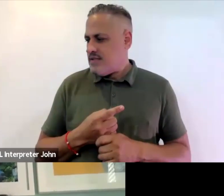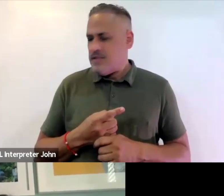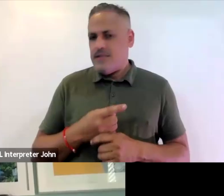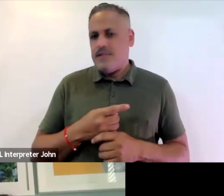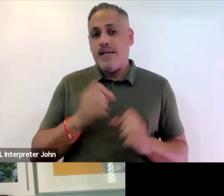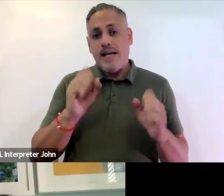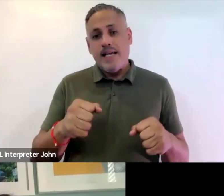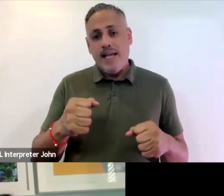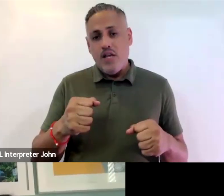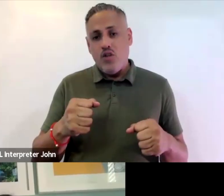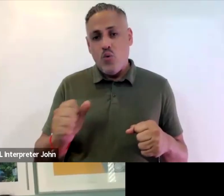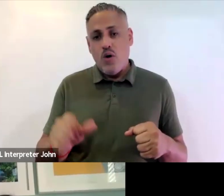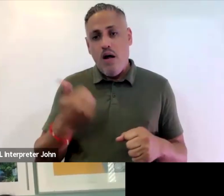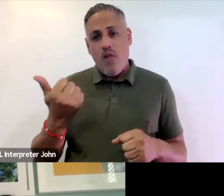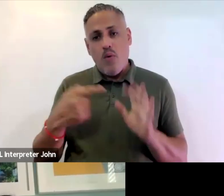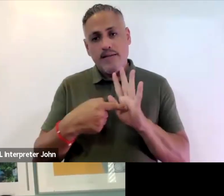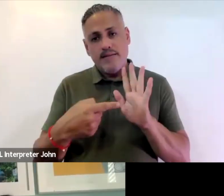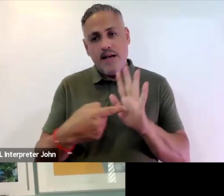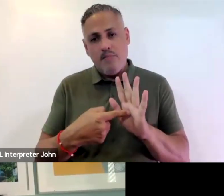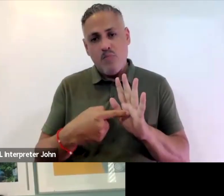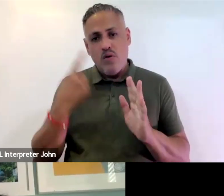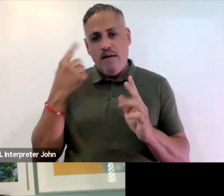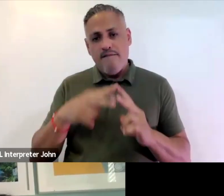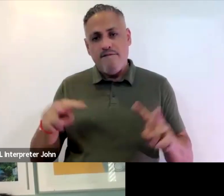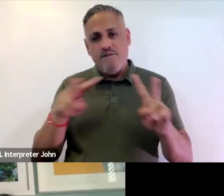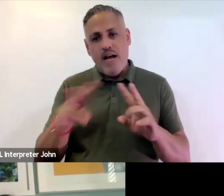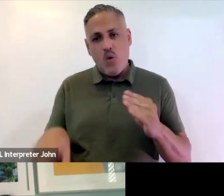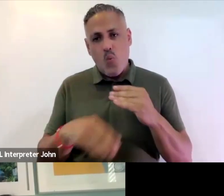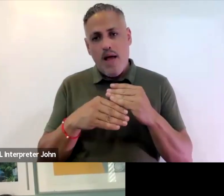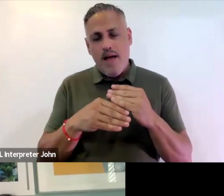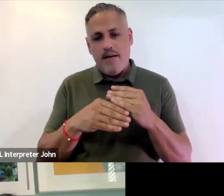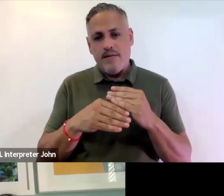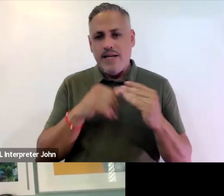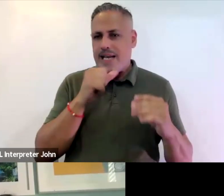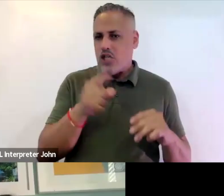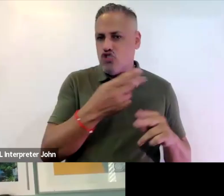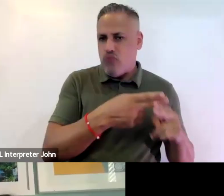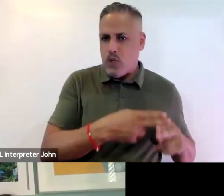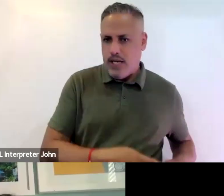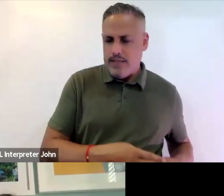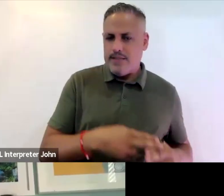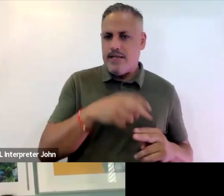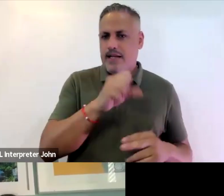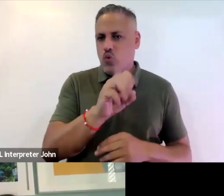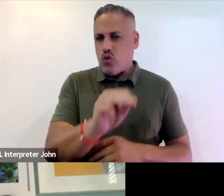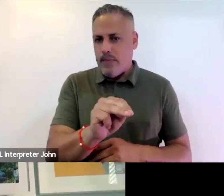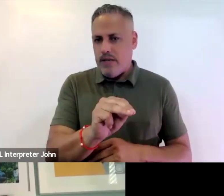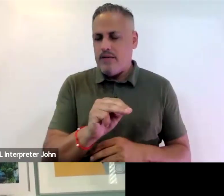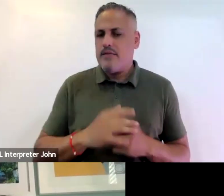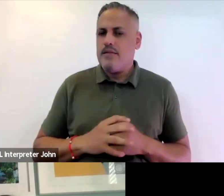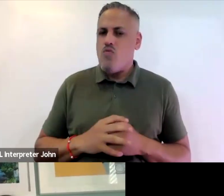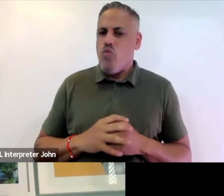Jonay, can you give other examples of value adds besides reputation and social media